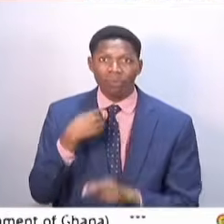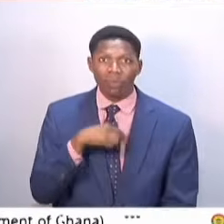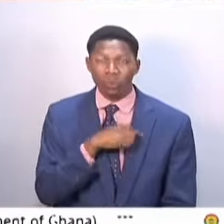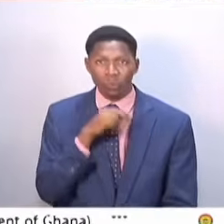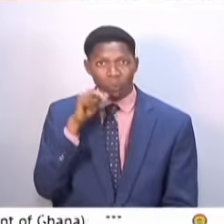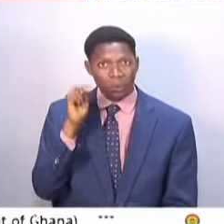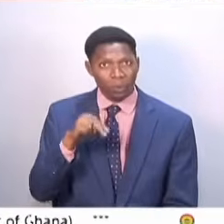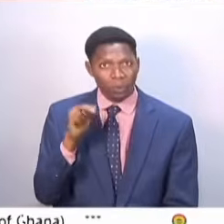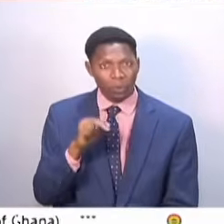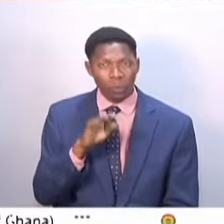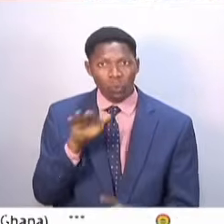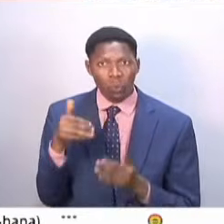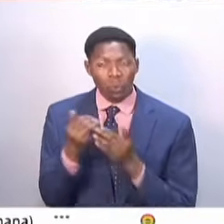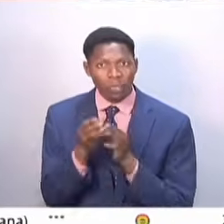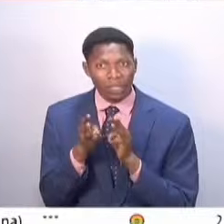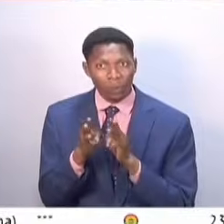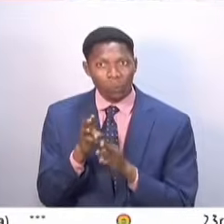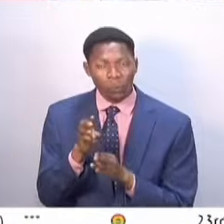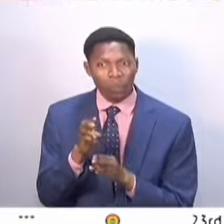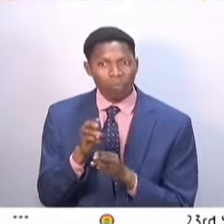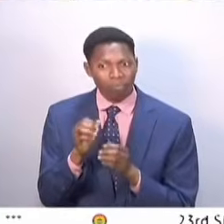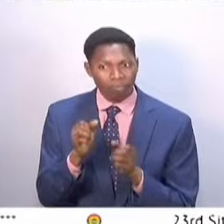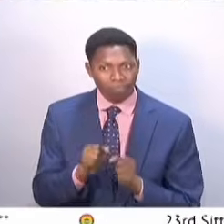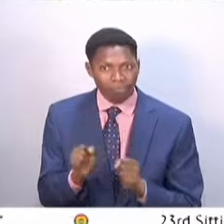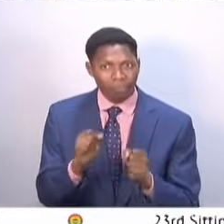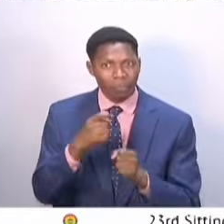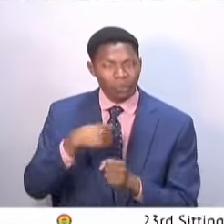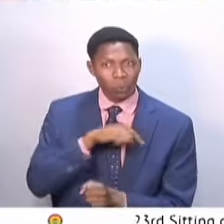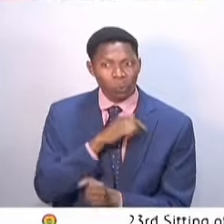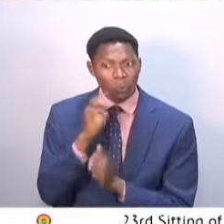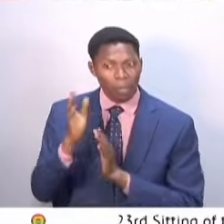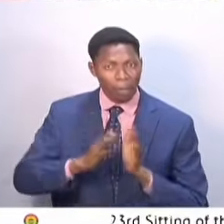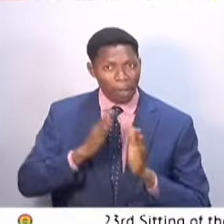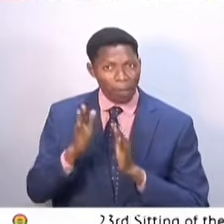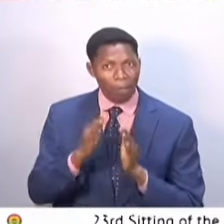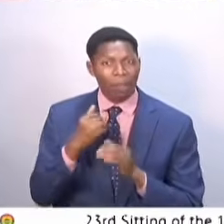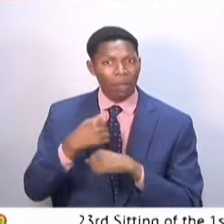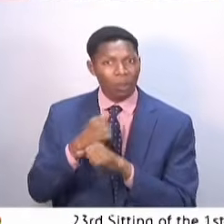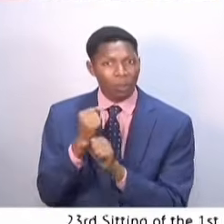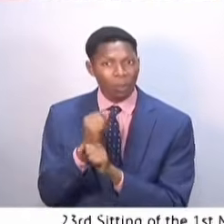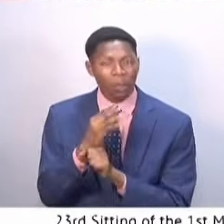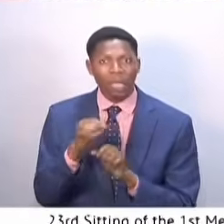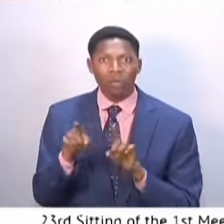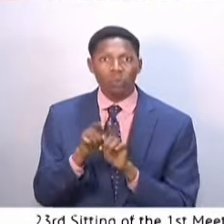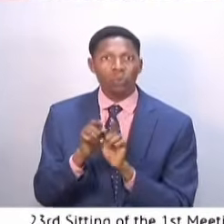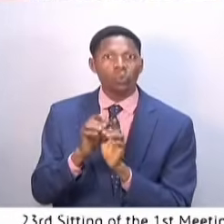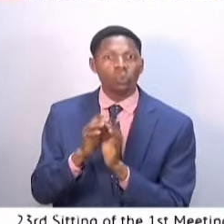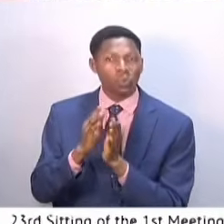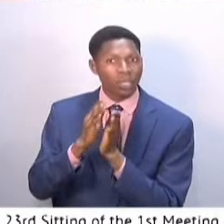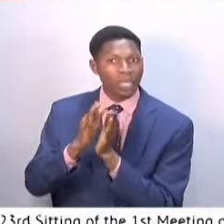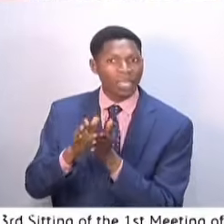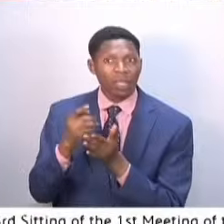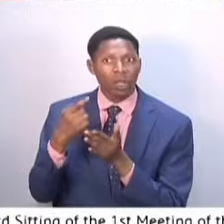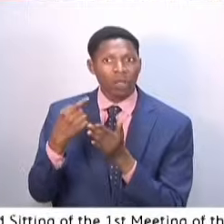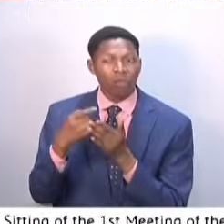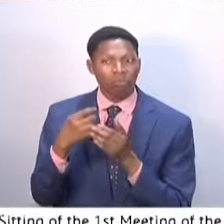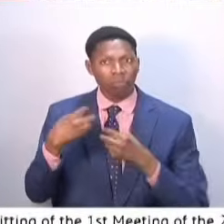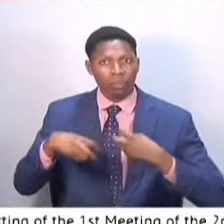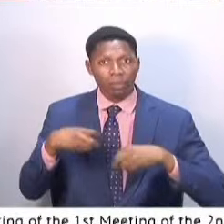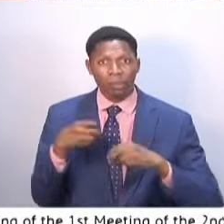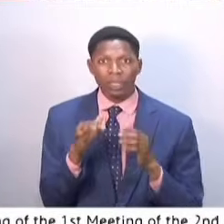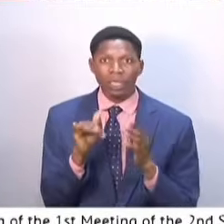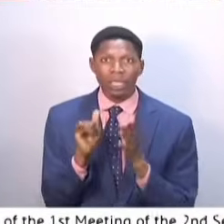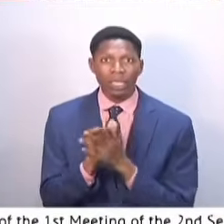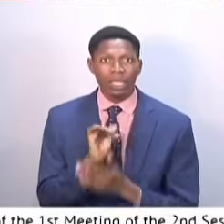need, the measures we ought to put in place to attract them, to retain them, and to avoid a situation